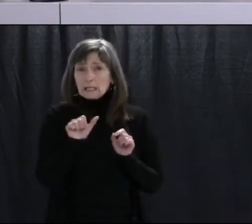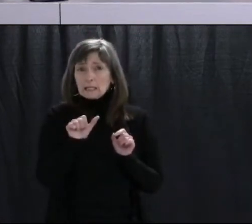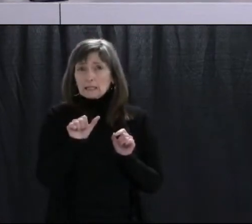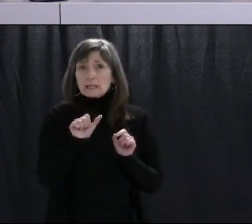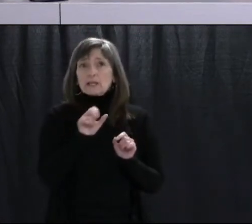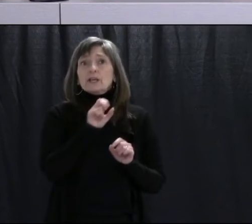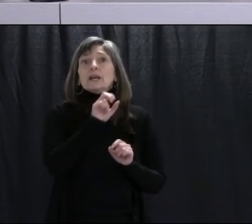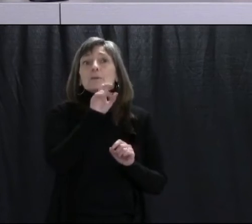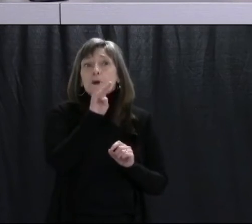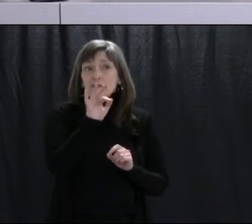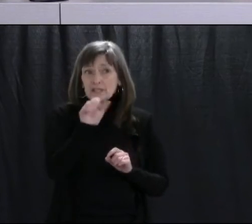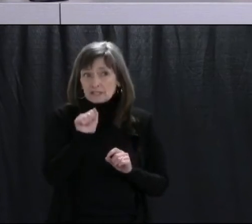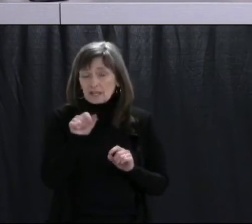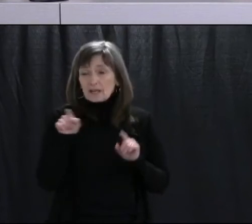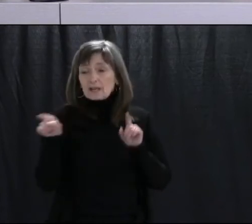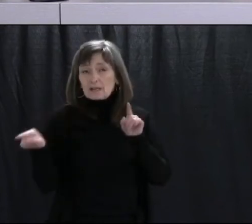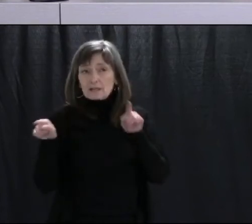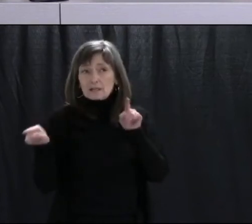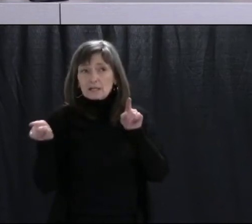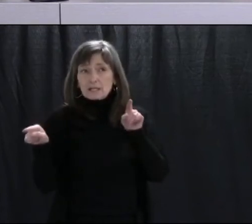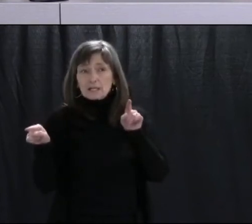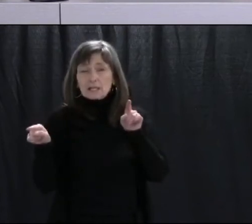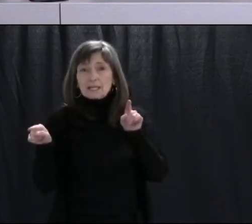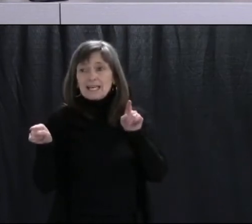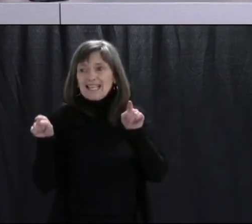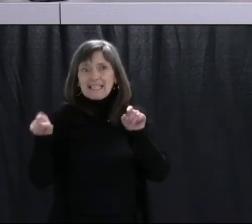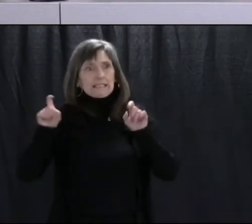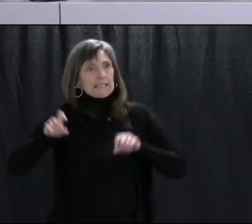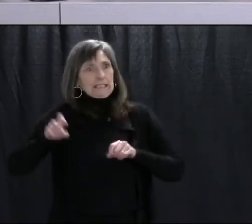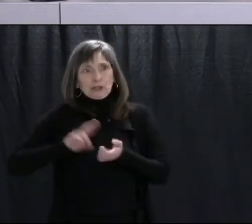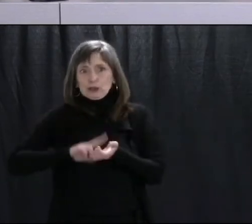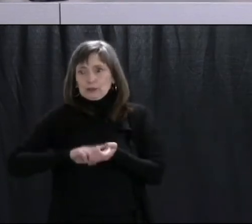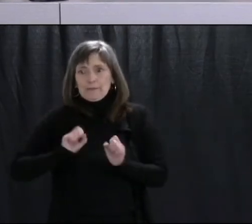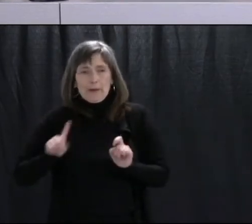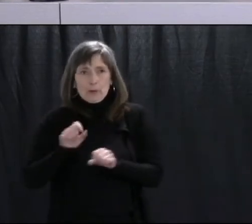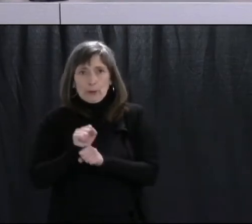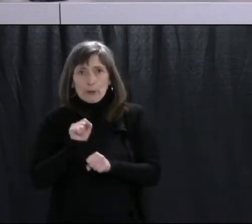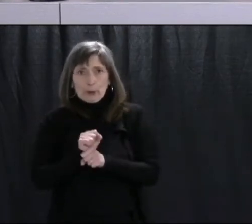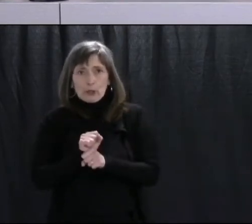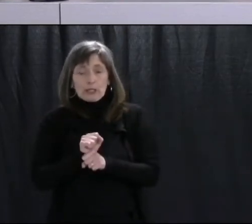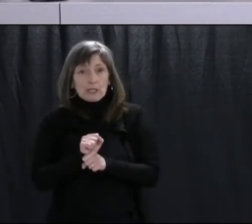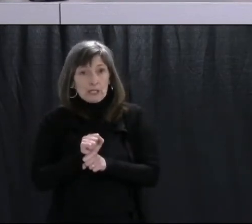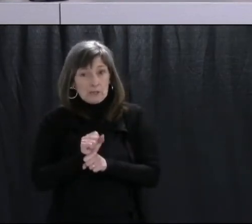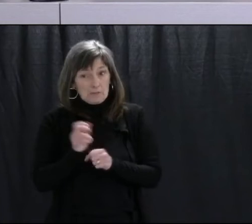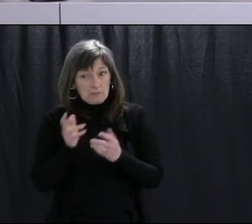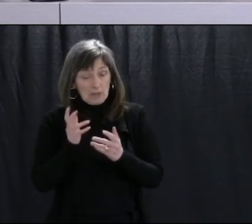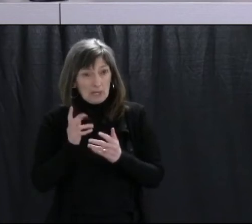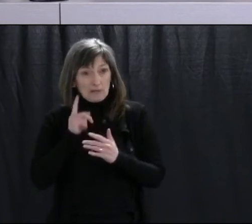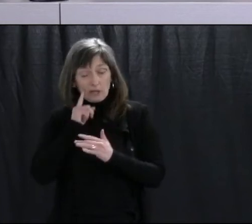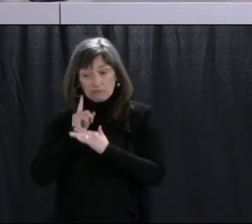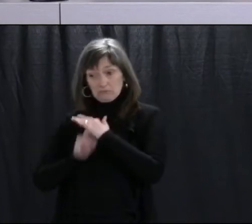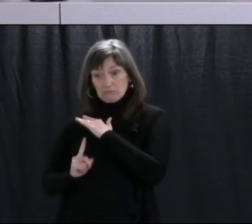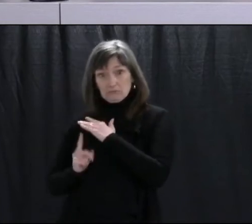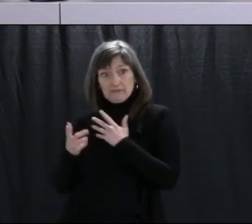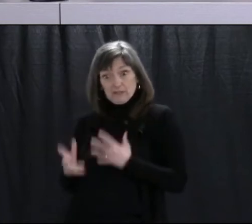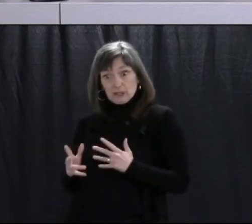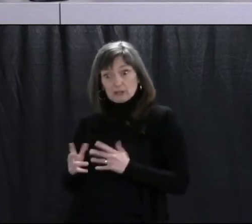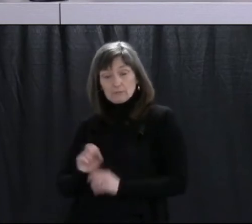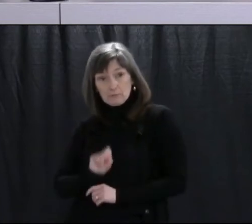travel without quarantining because of the urgent need of their services. Is there any word on